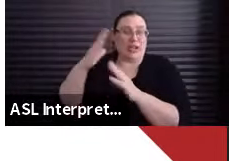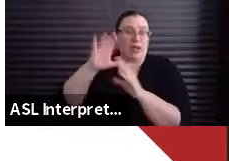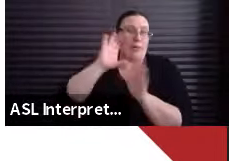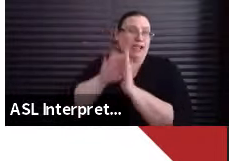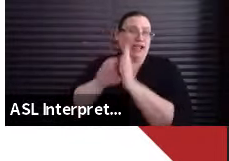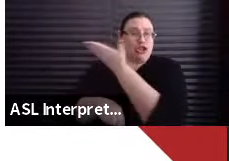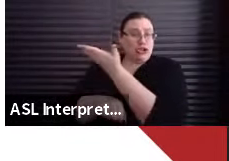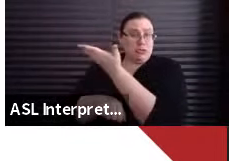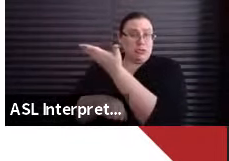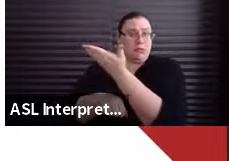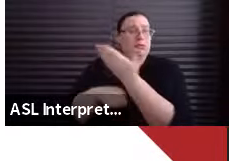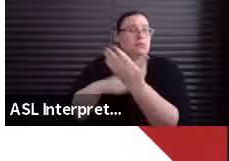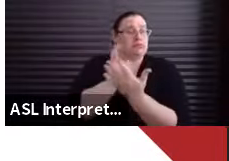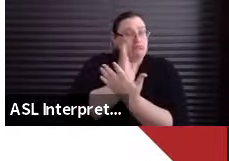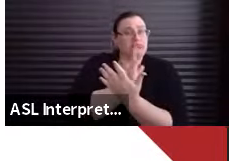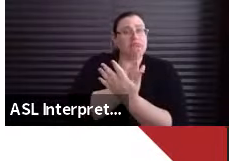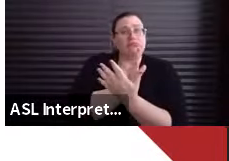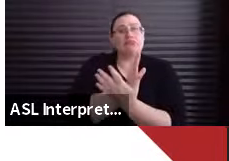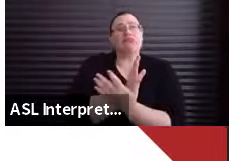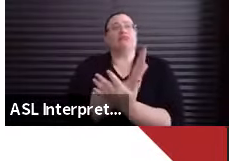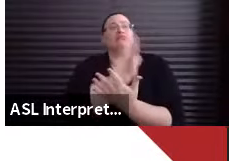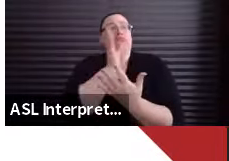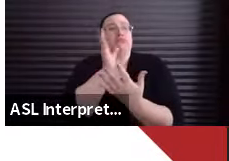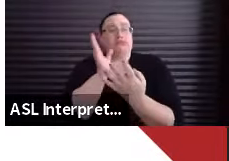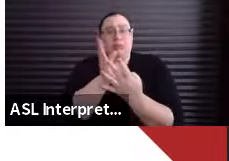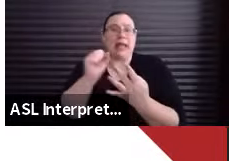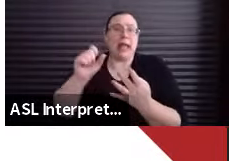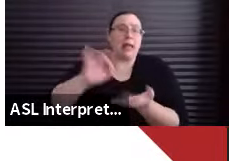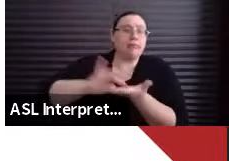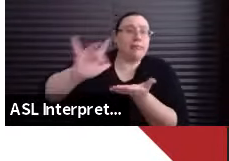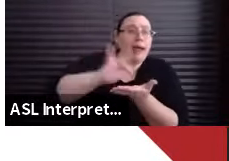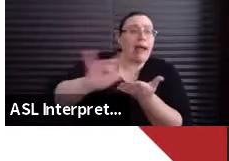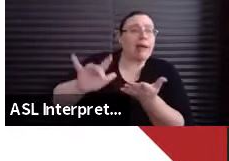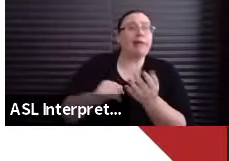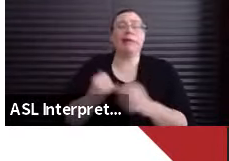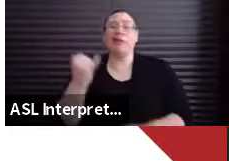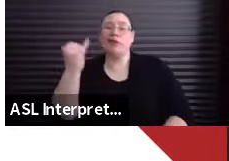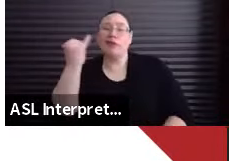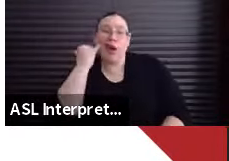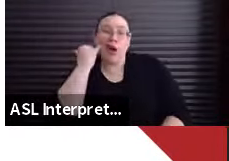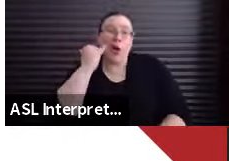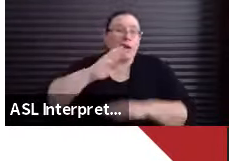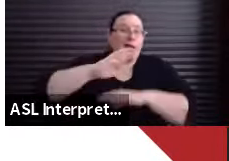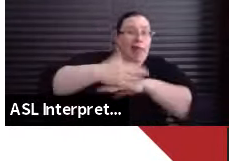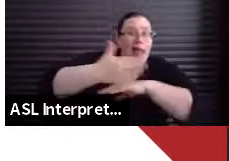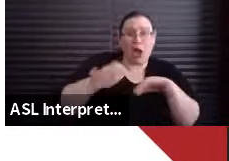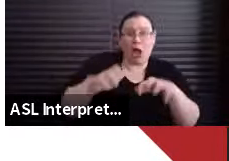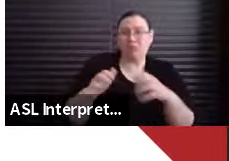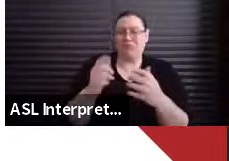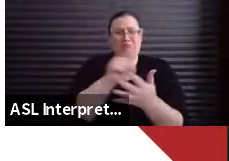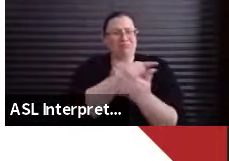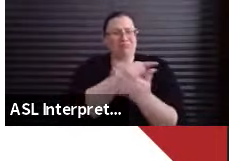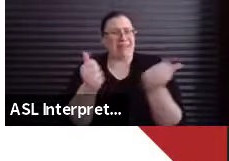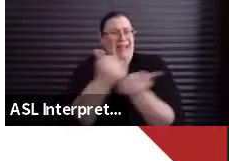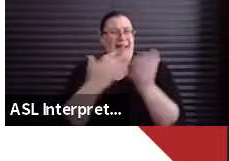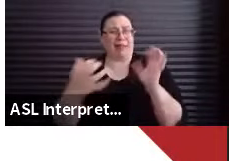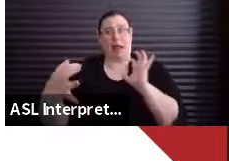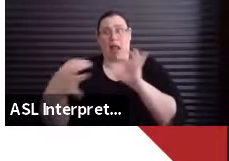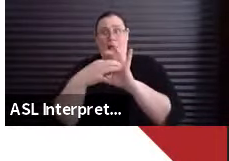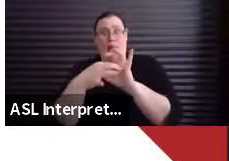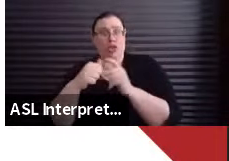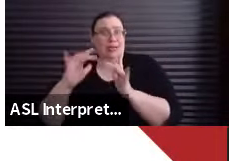But you can also use a tablet, a phone, a laptop, any device that has access to the internet, generally